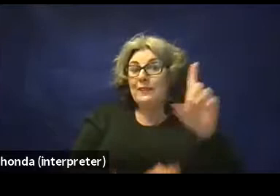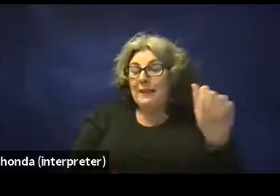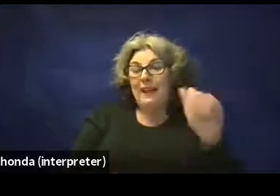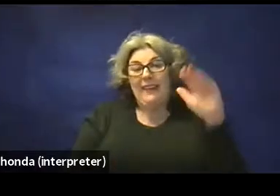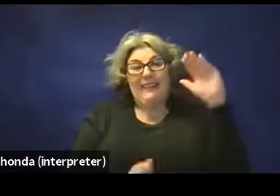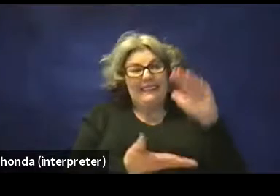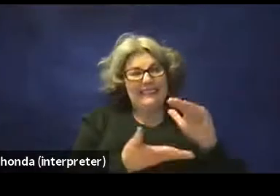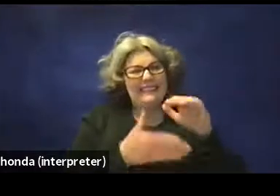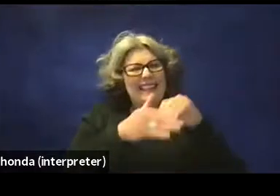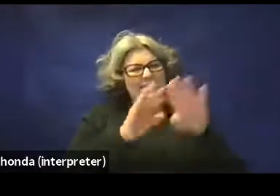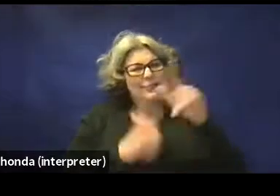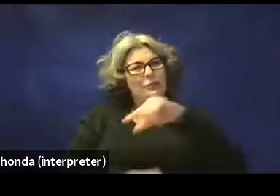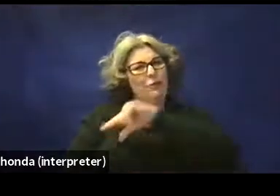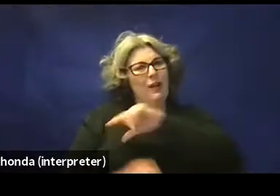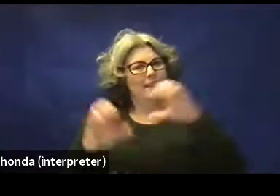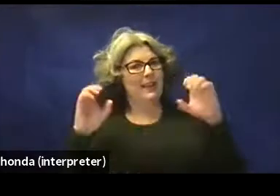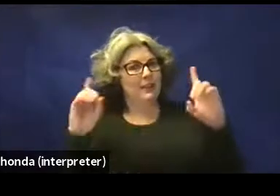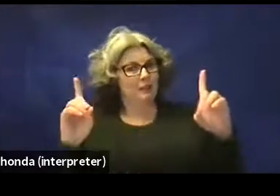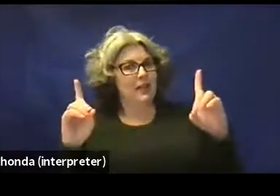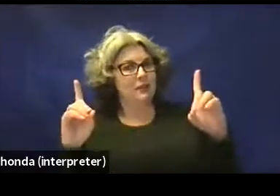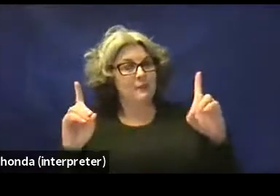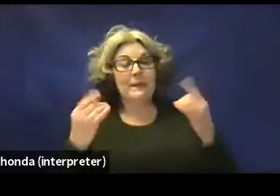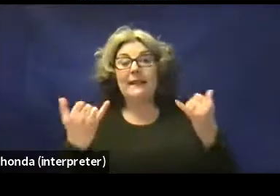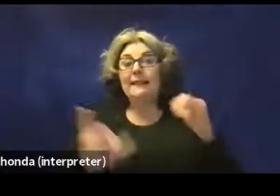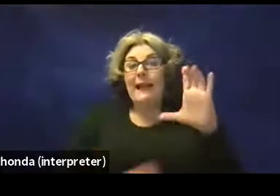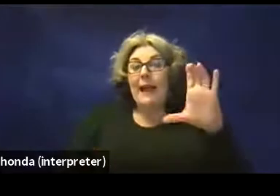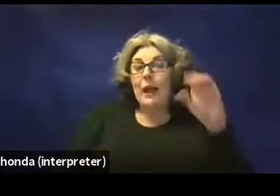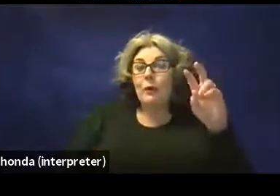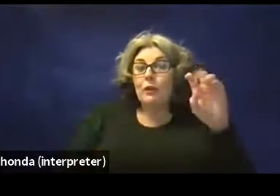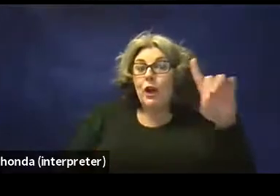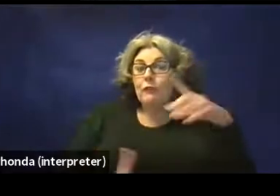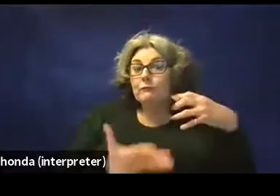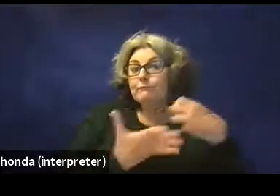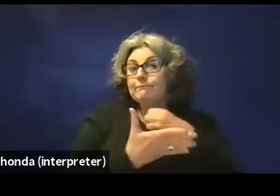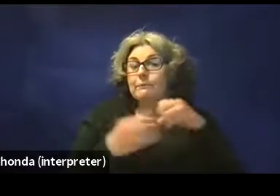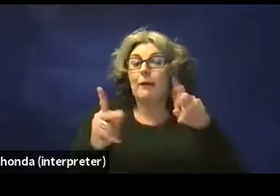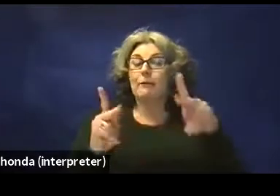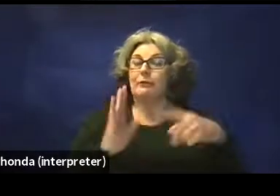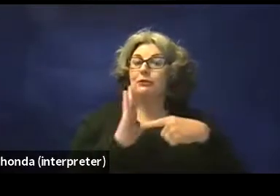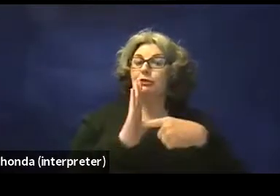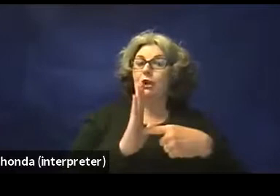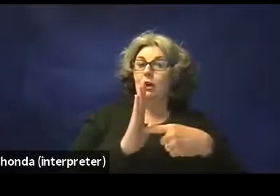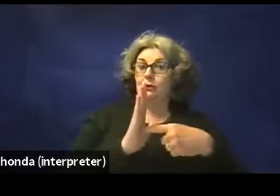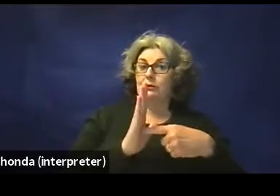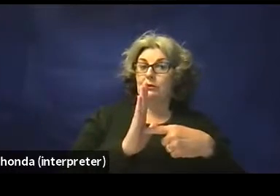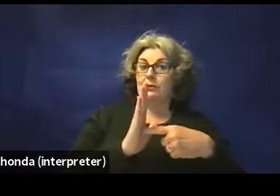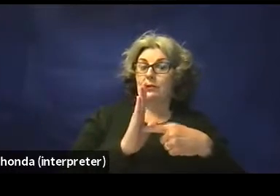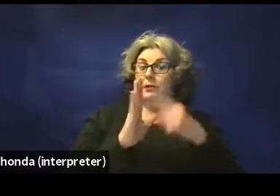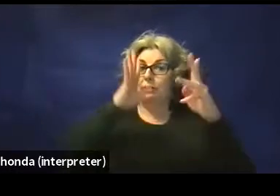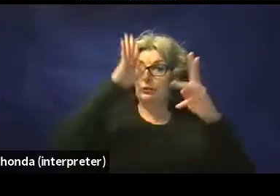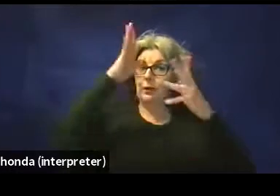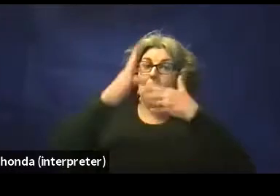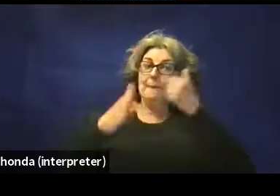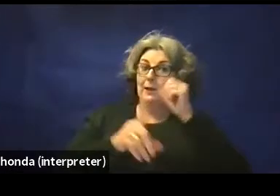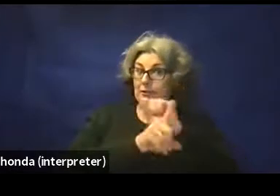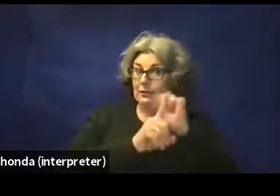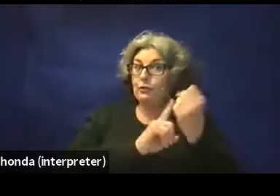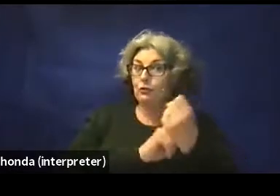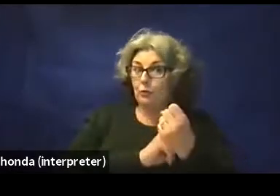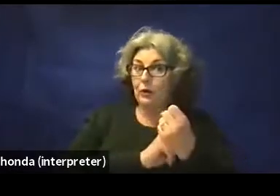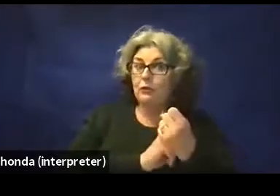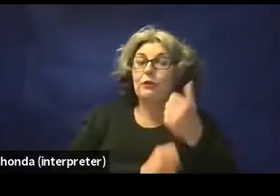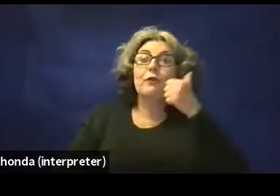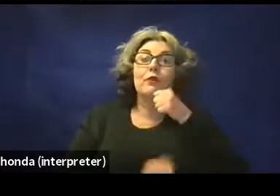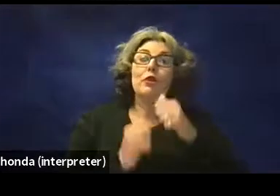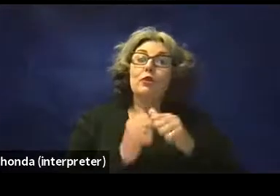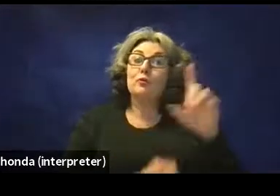least access to quality education. Now with COVID, an opportunity presents itself to create a better situation for